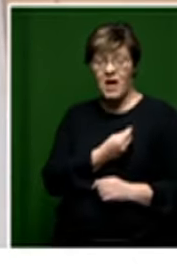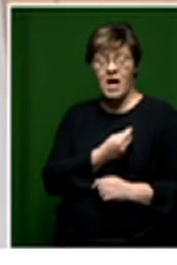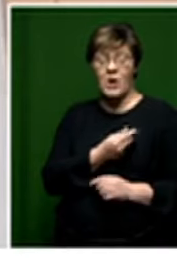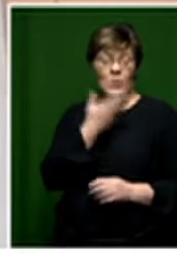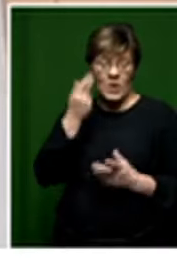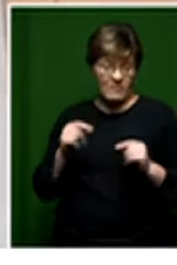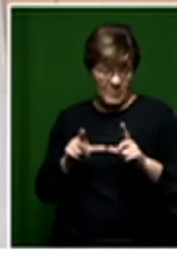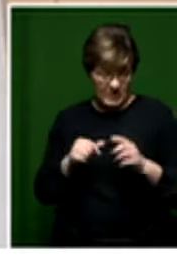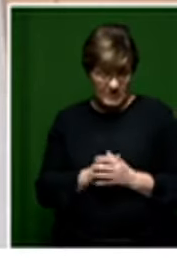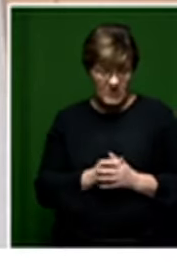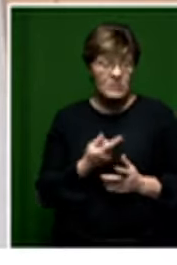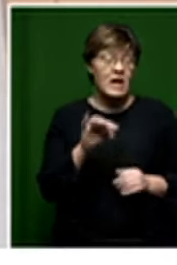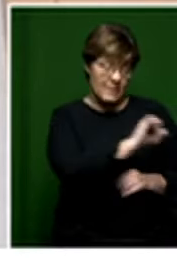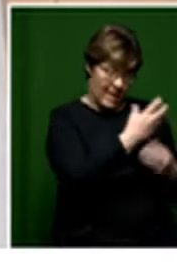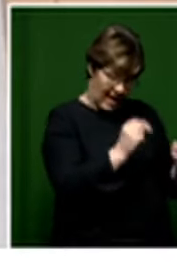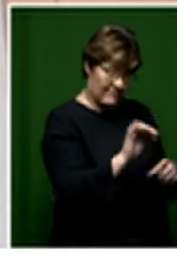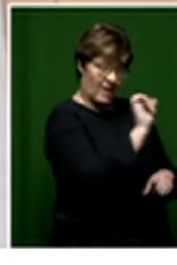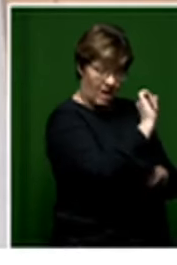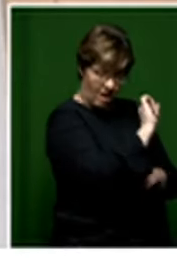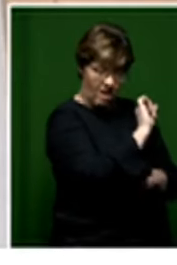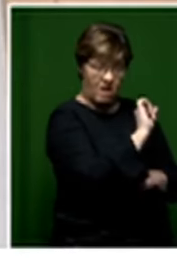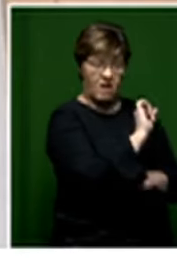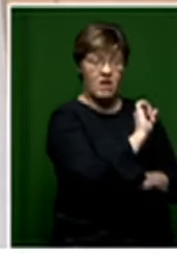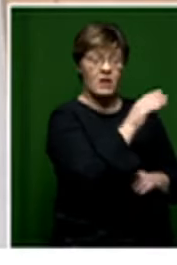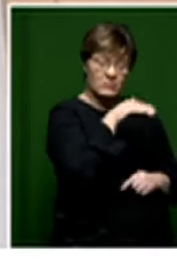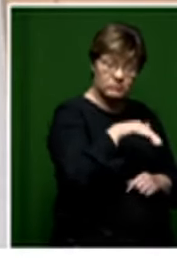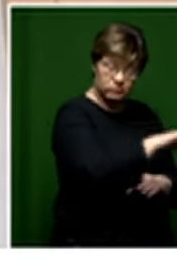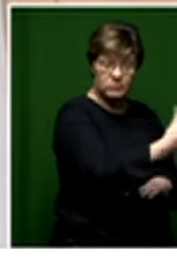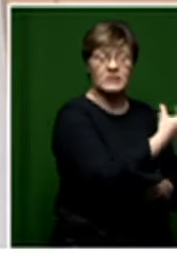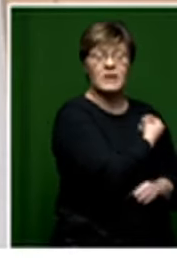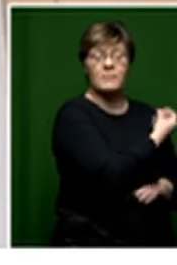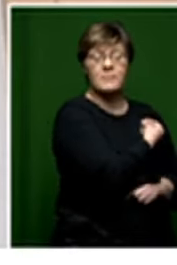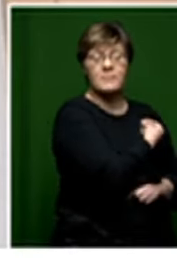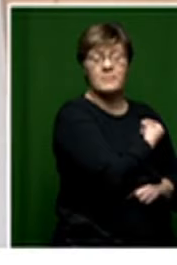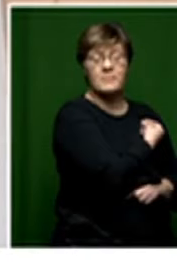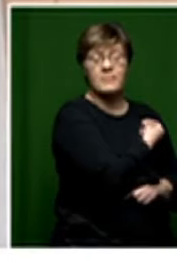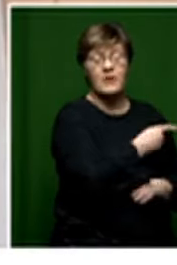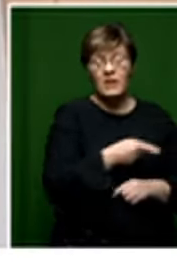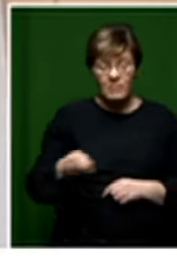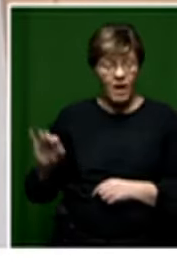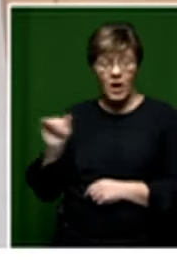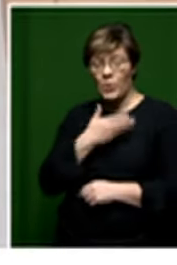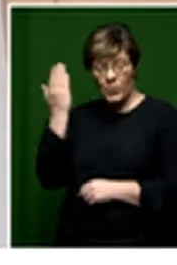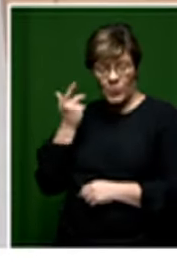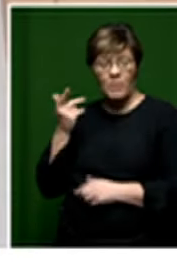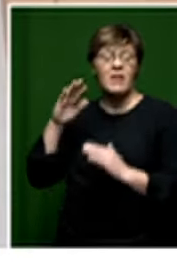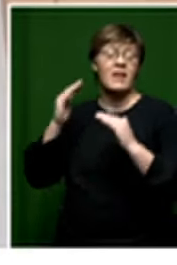those that have access to a motor vehicle in their household have also tend to report higher than